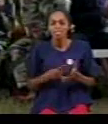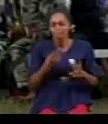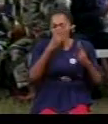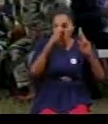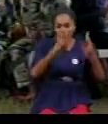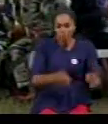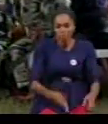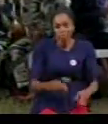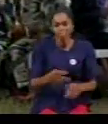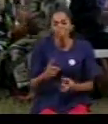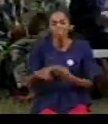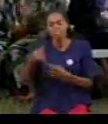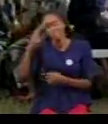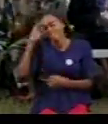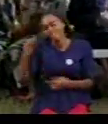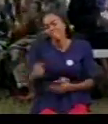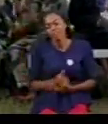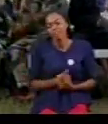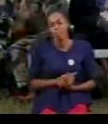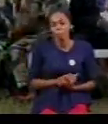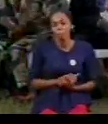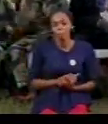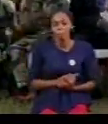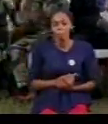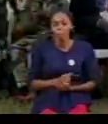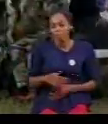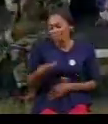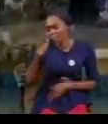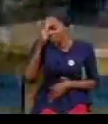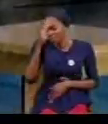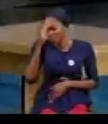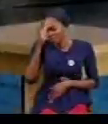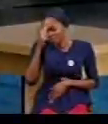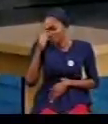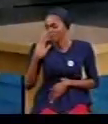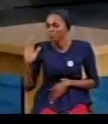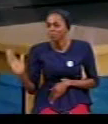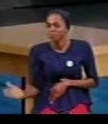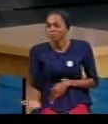single. Double honor. Dear Father, you